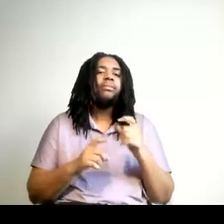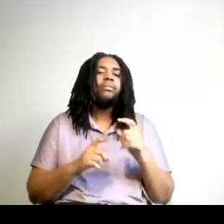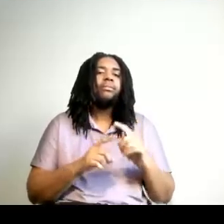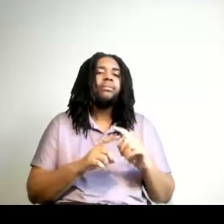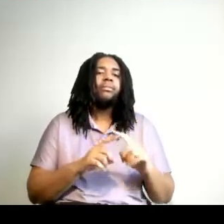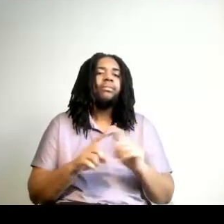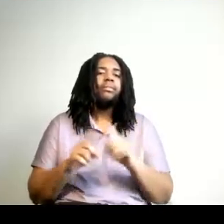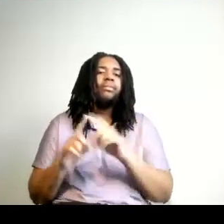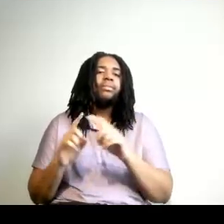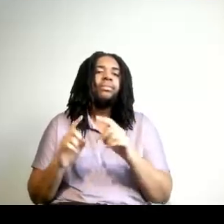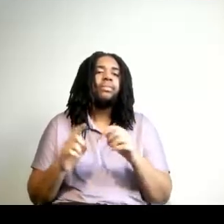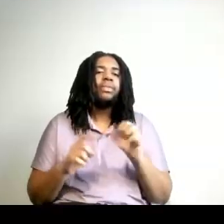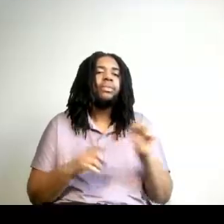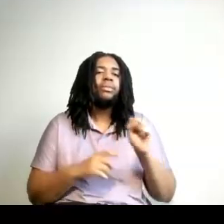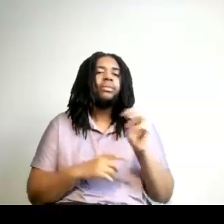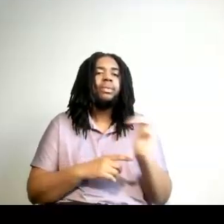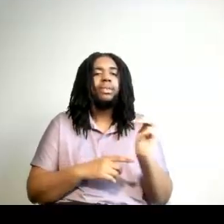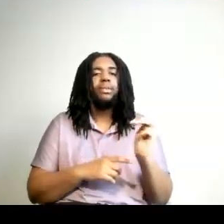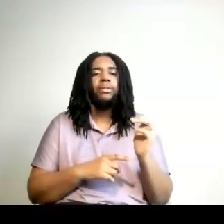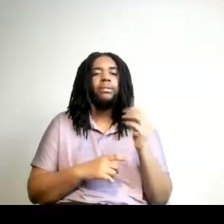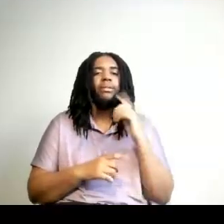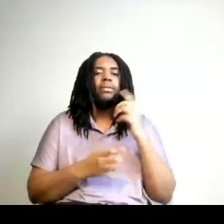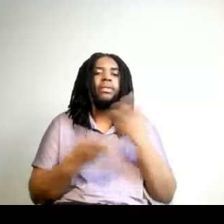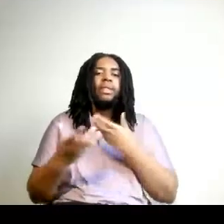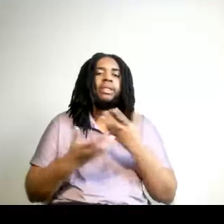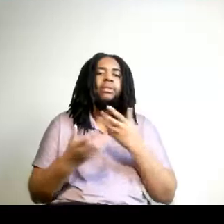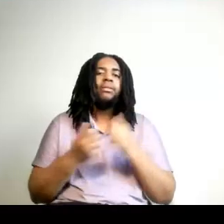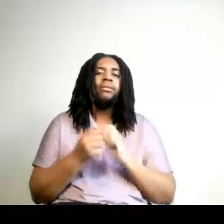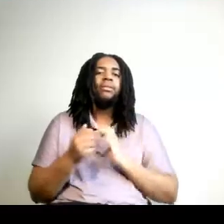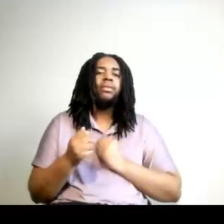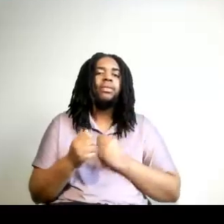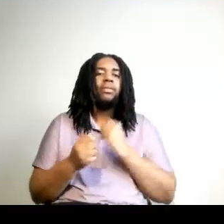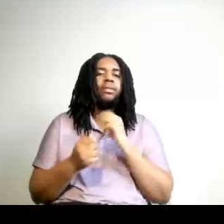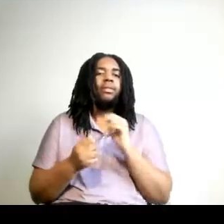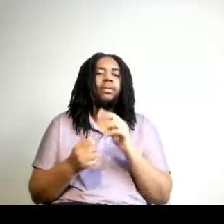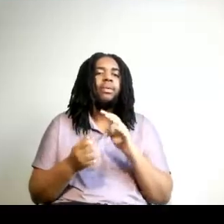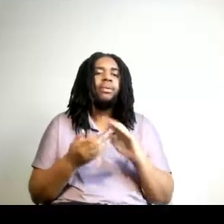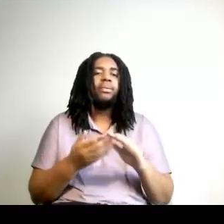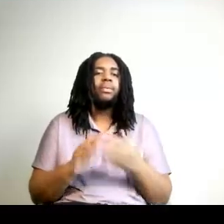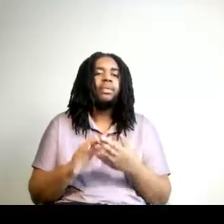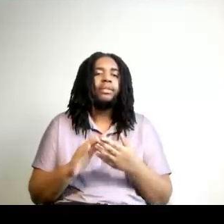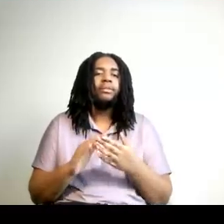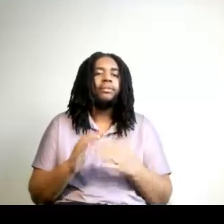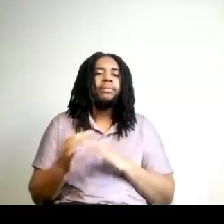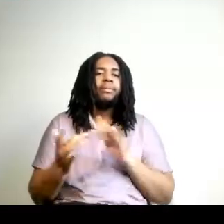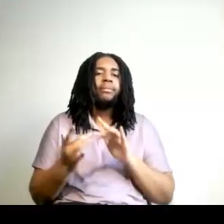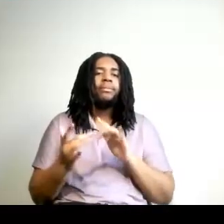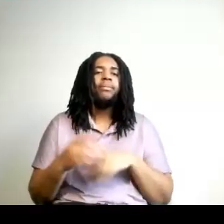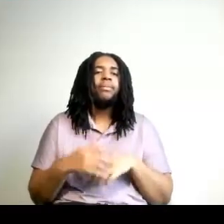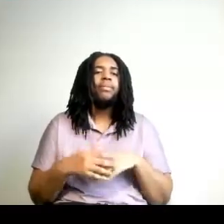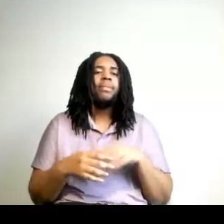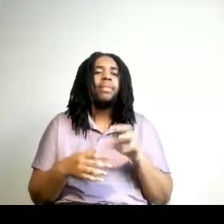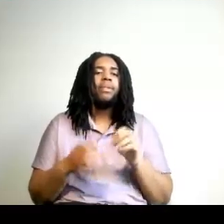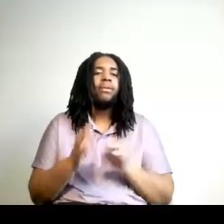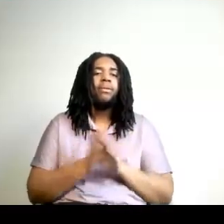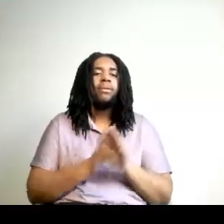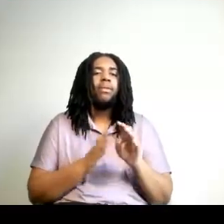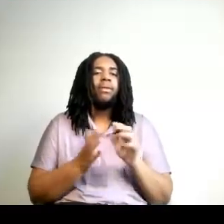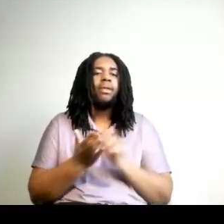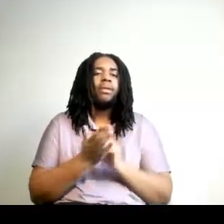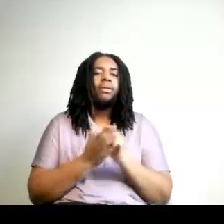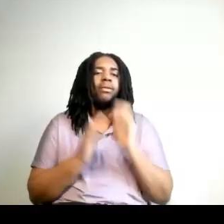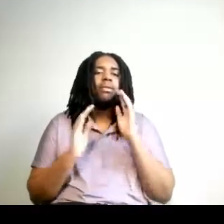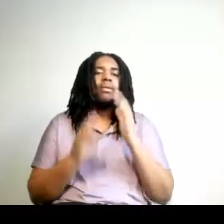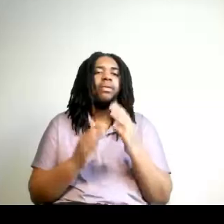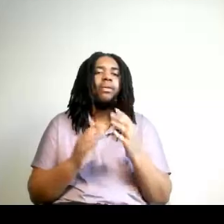and engage with trans and non-binary communities. And finally, we'll co-develop cancer-focused telehealth services so that we can